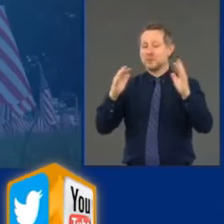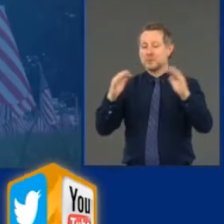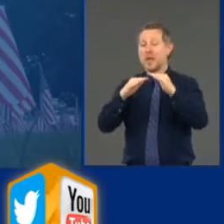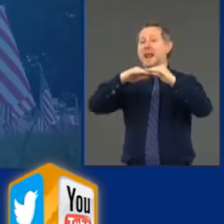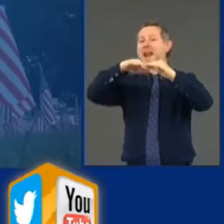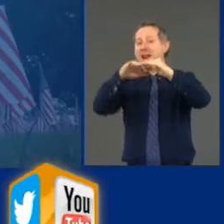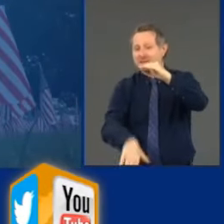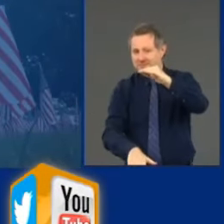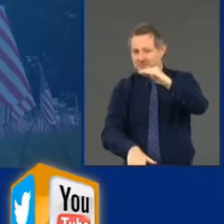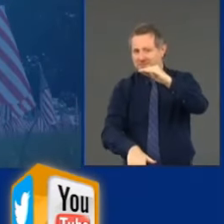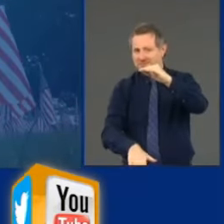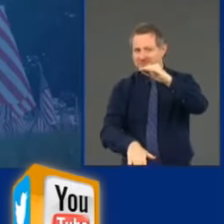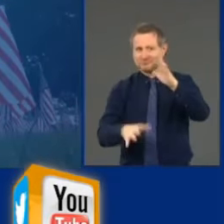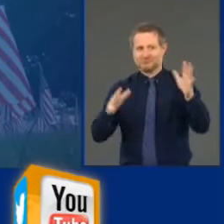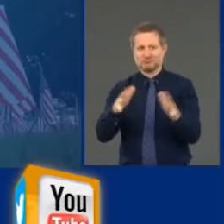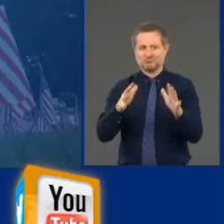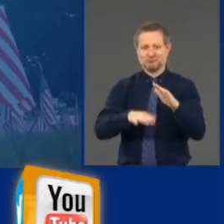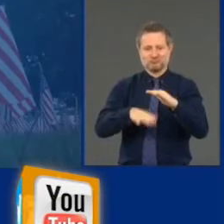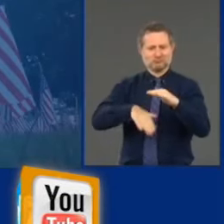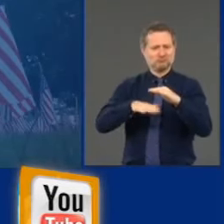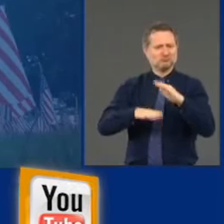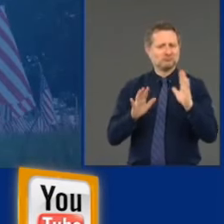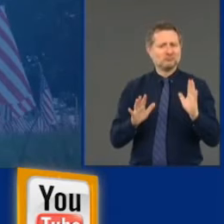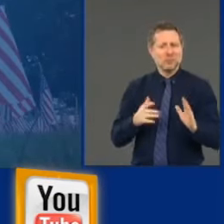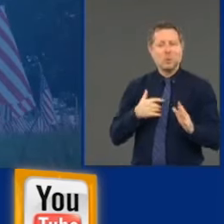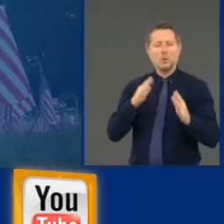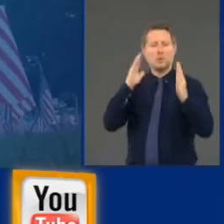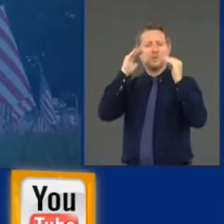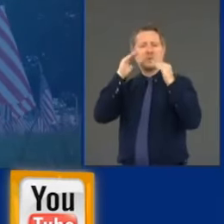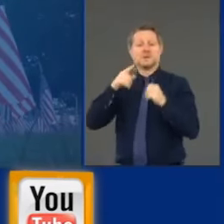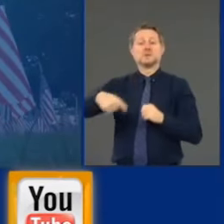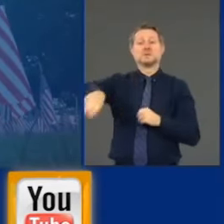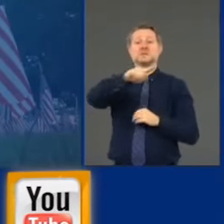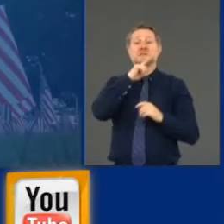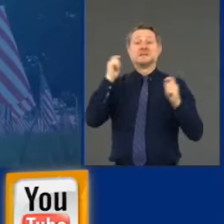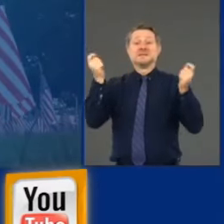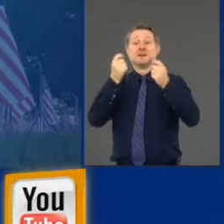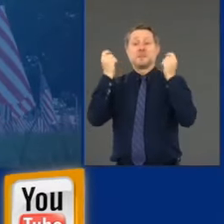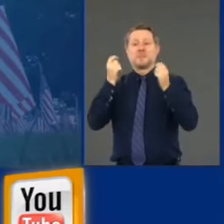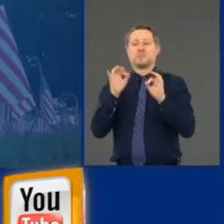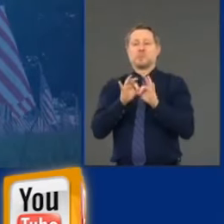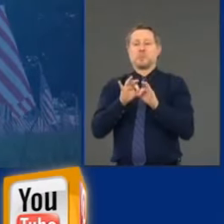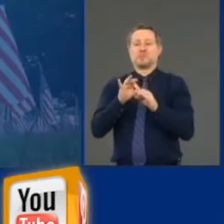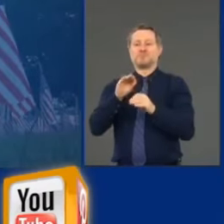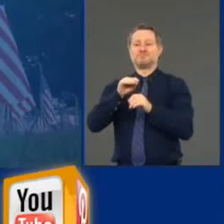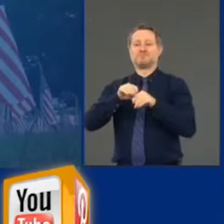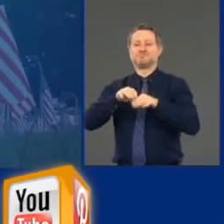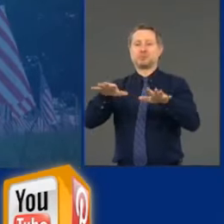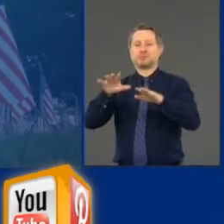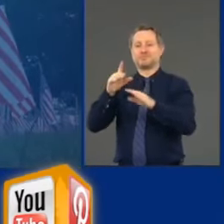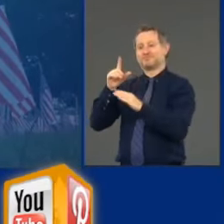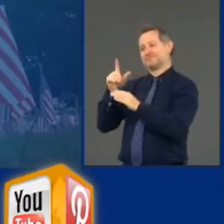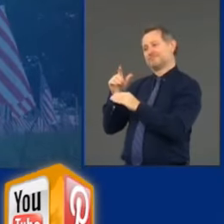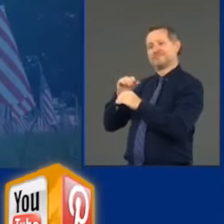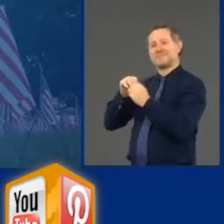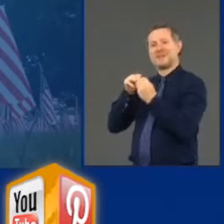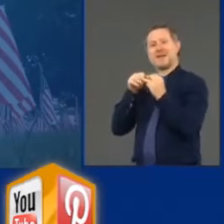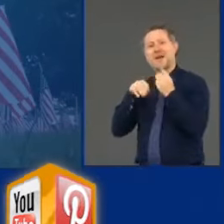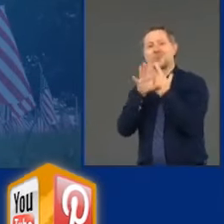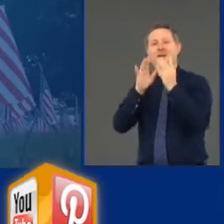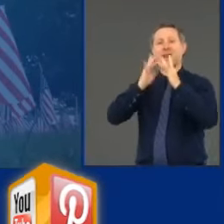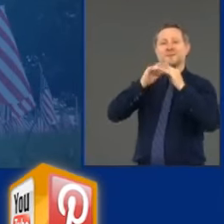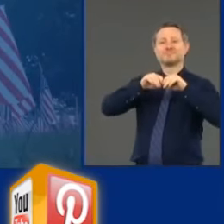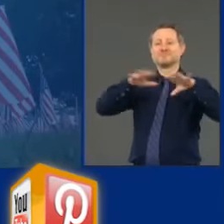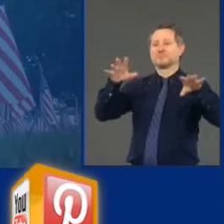less. We hope that those ceremonies are broadcast, televised in their areas so people